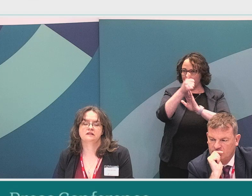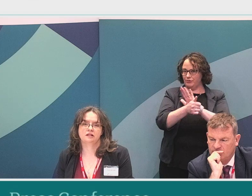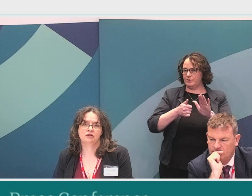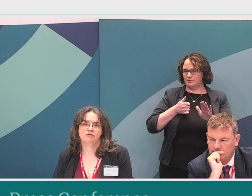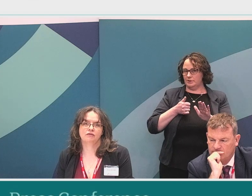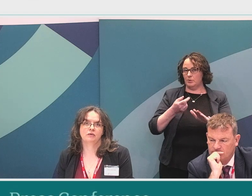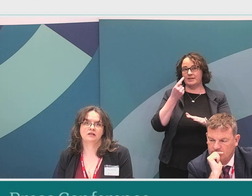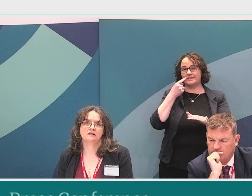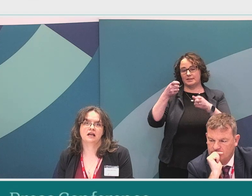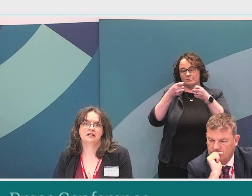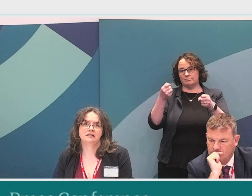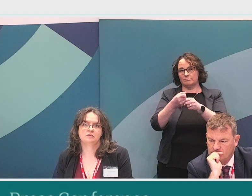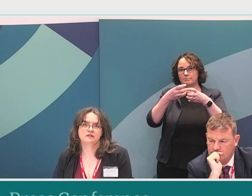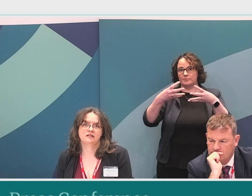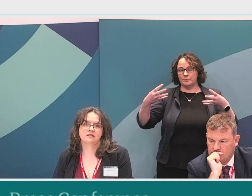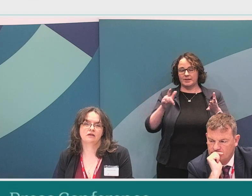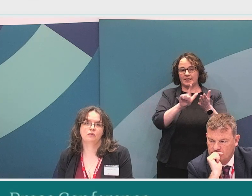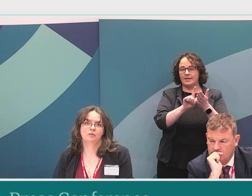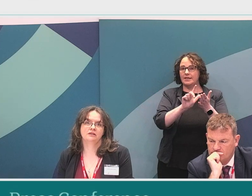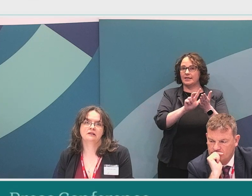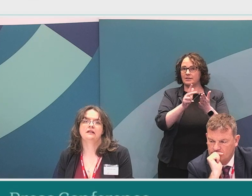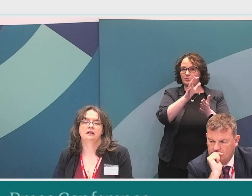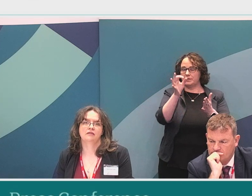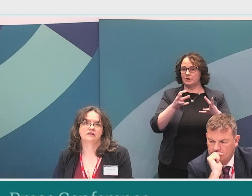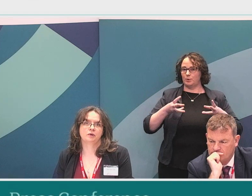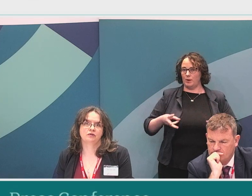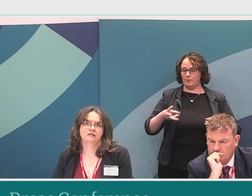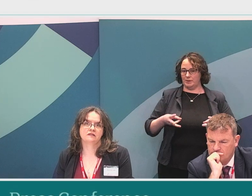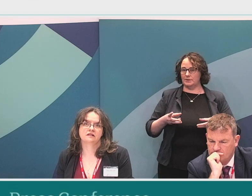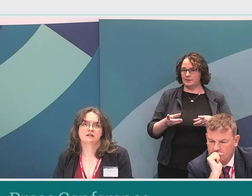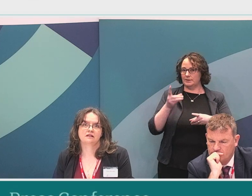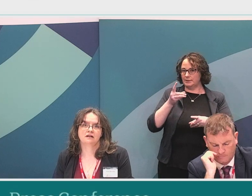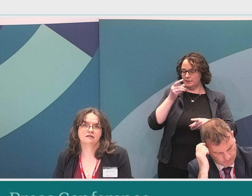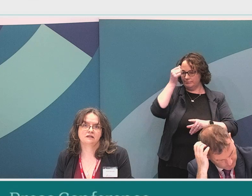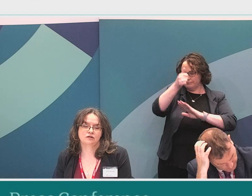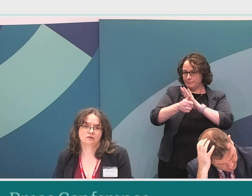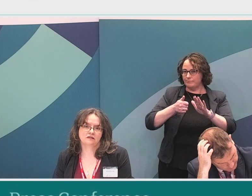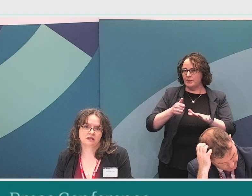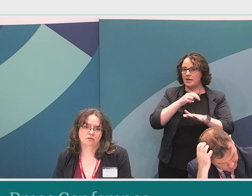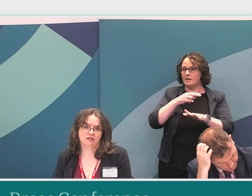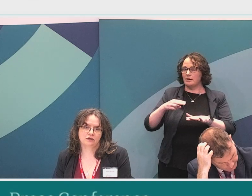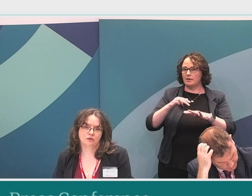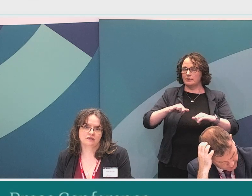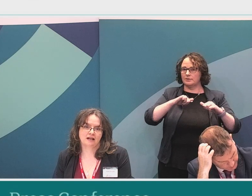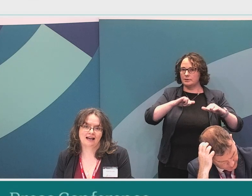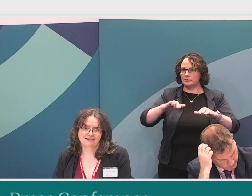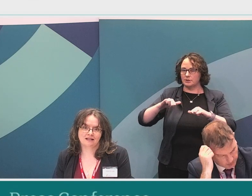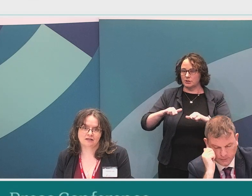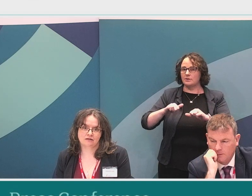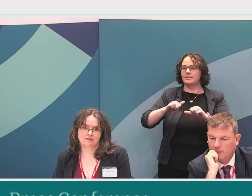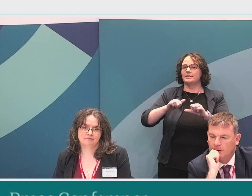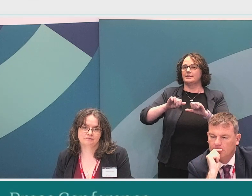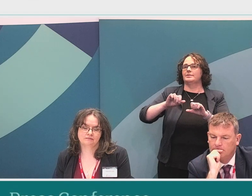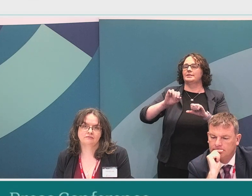see here for females, 18% of women have experienced non-consensual sexual intercourse as an